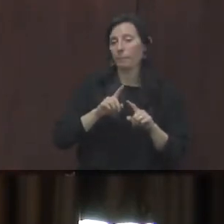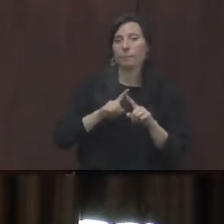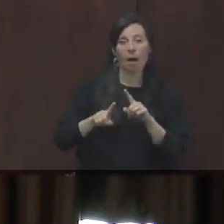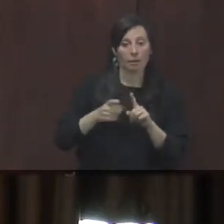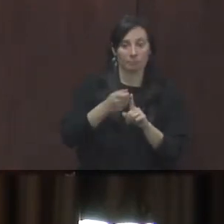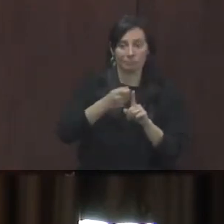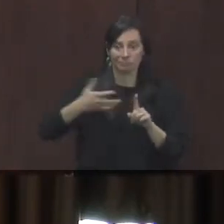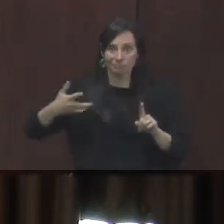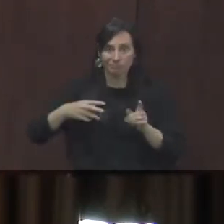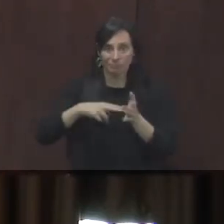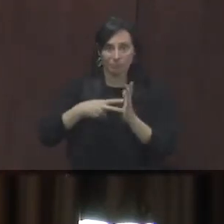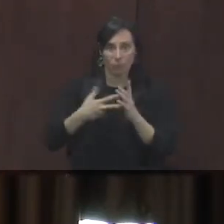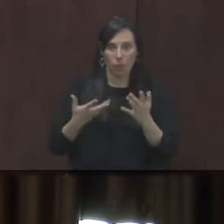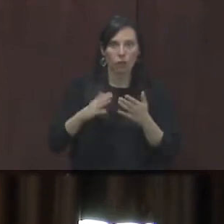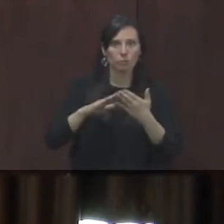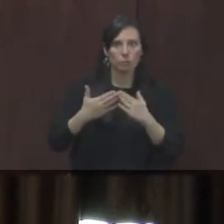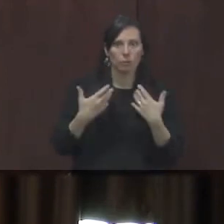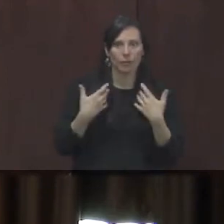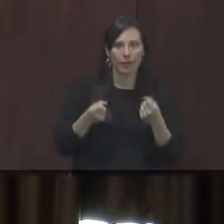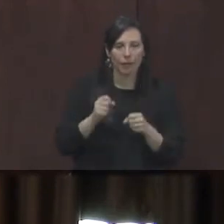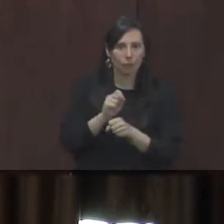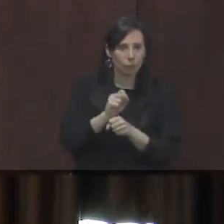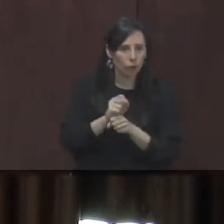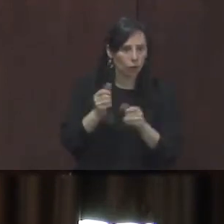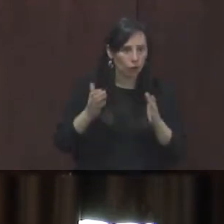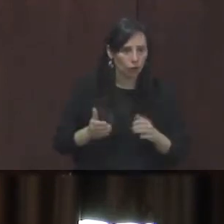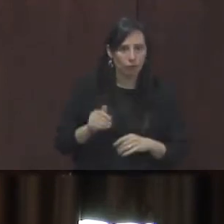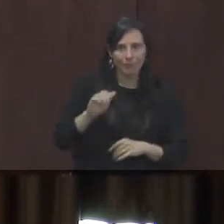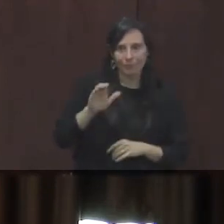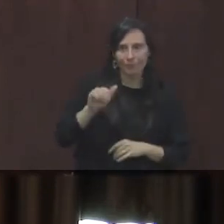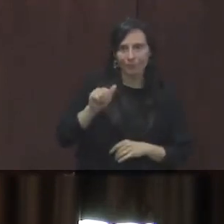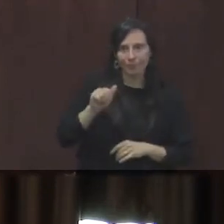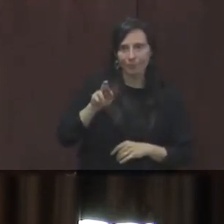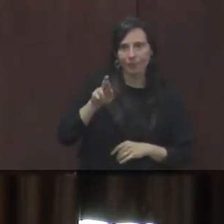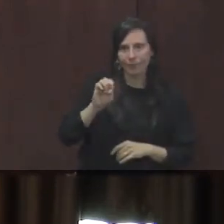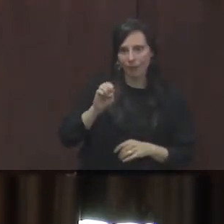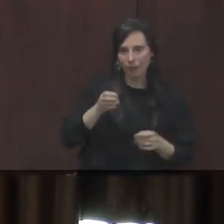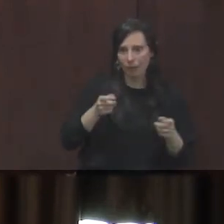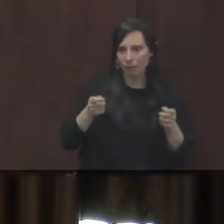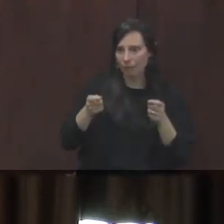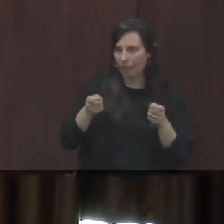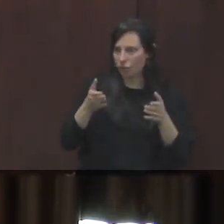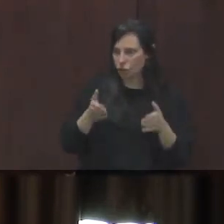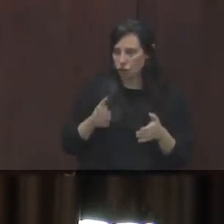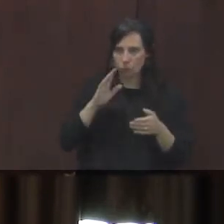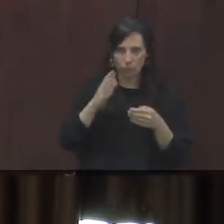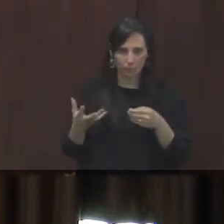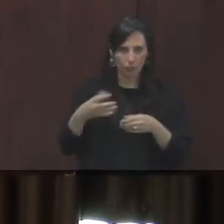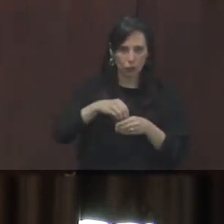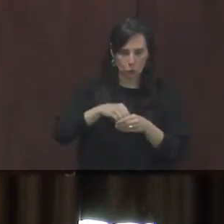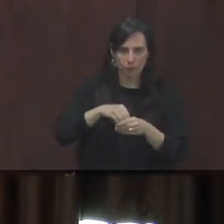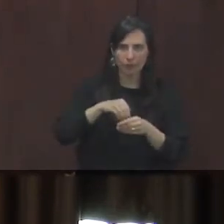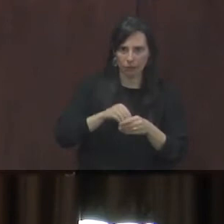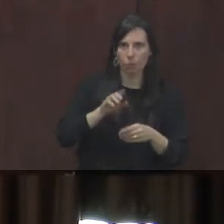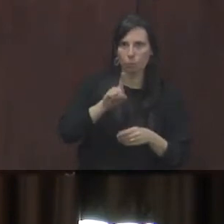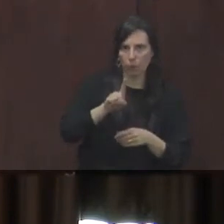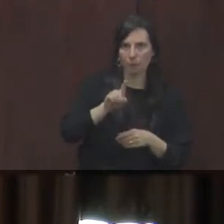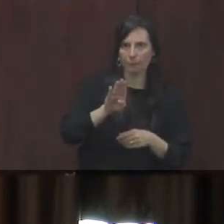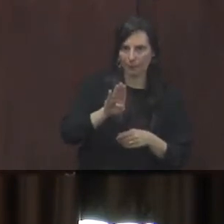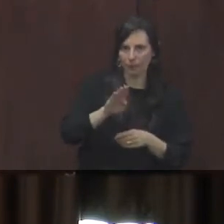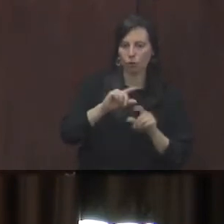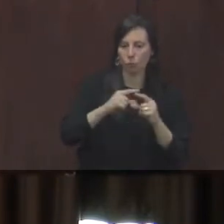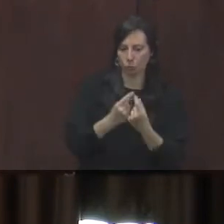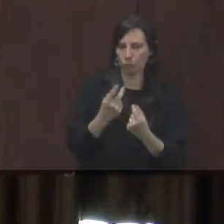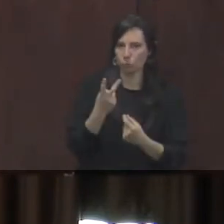community health workers, right? Some care managers, those types of groups are going to be included in there. In 1B, Group 2, if they're